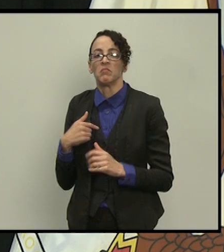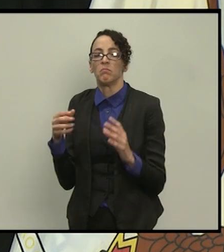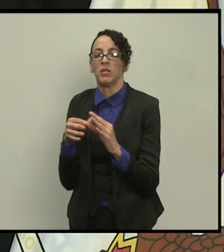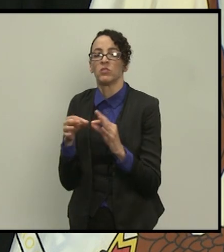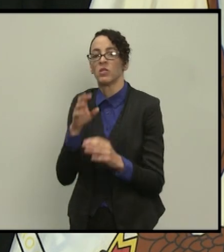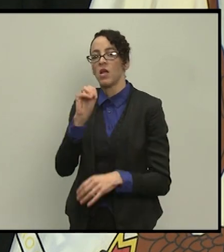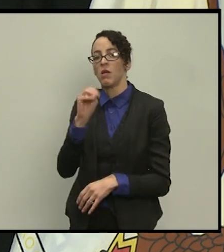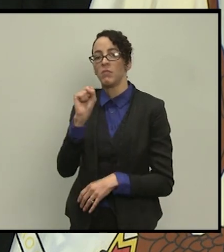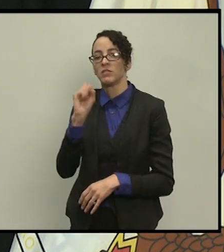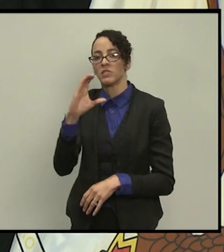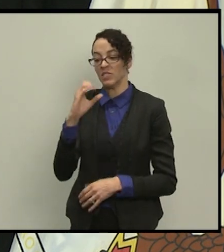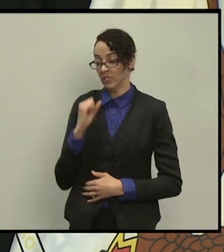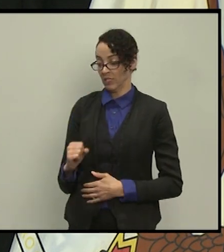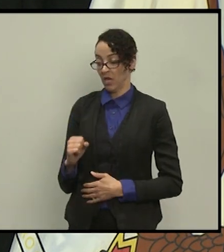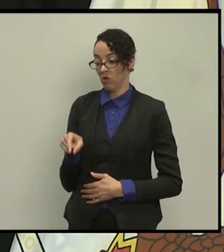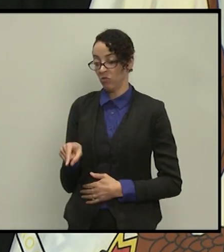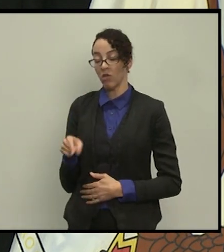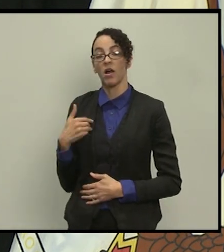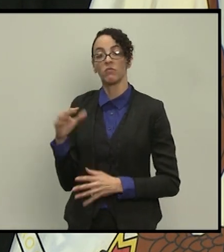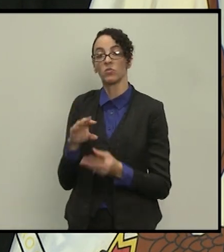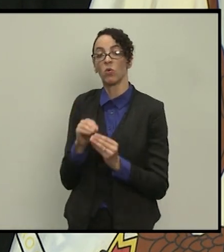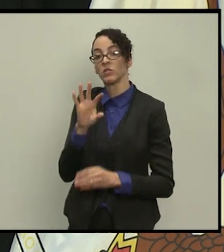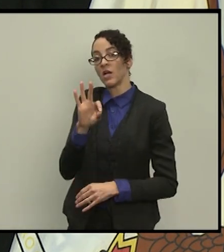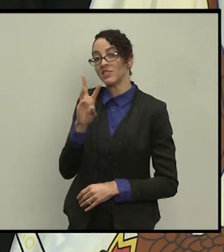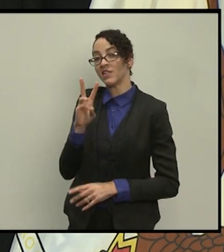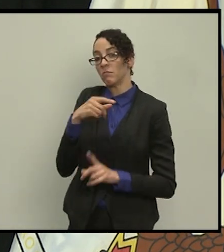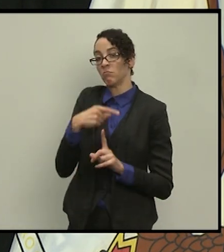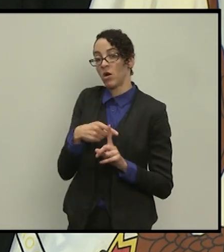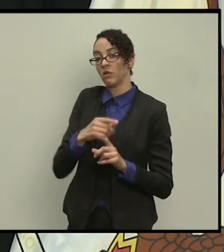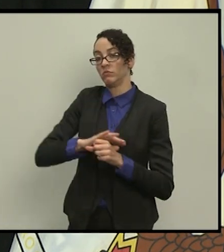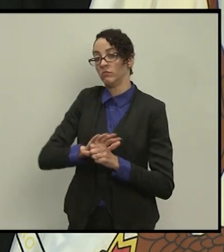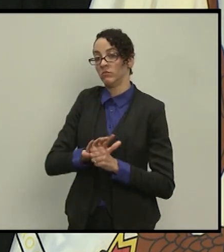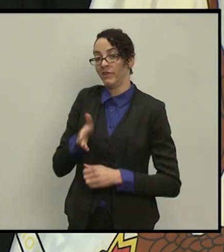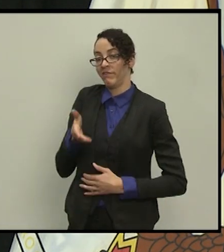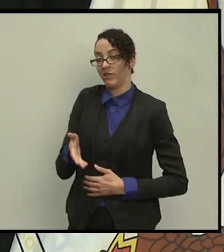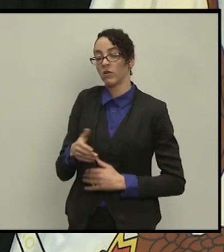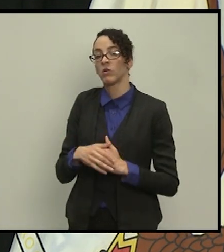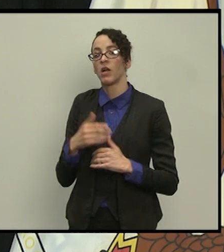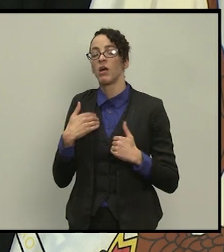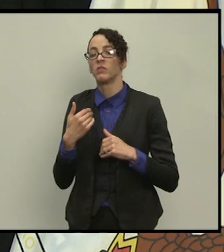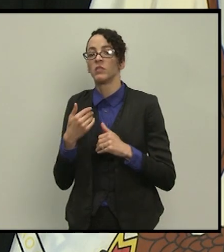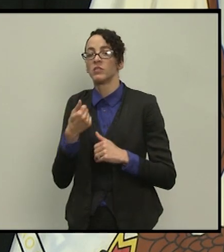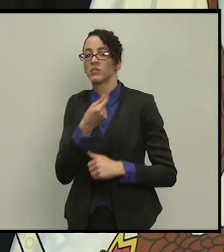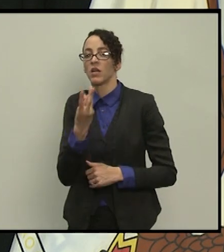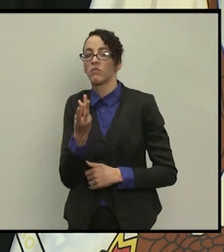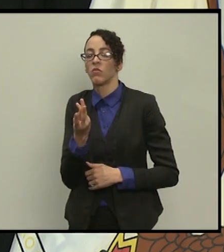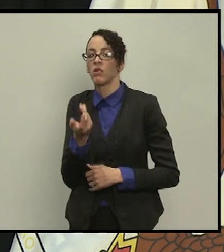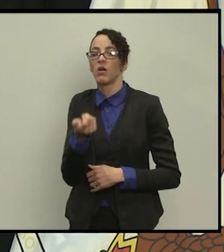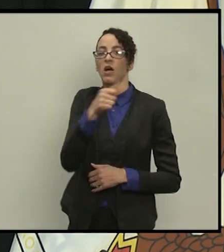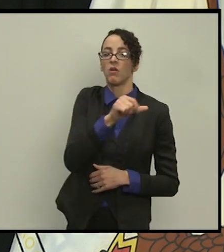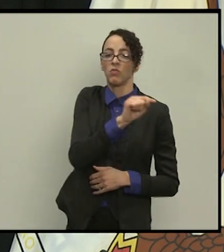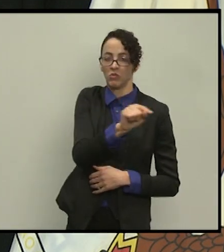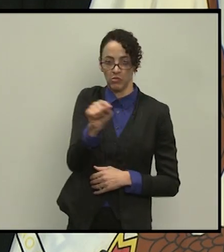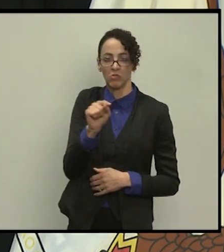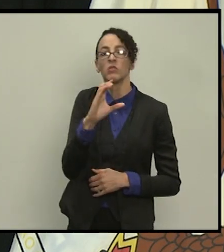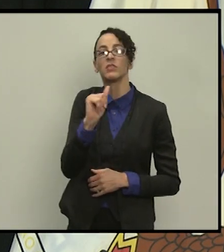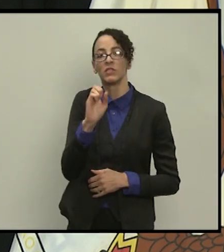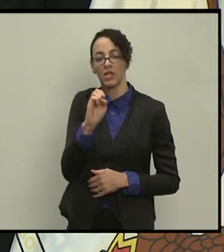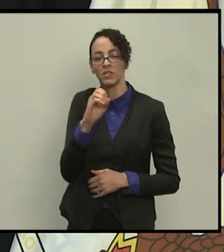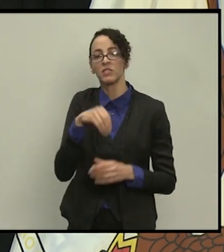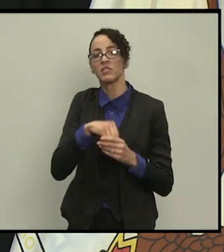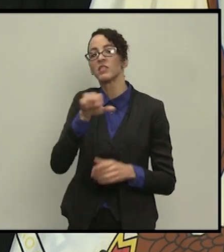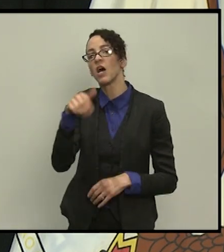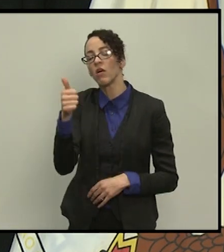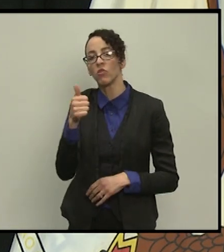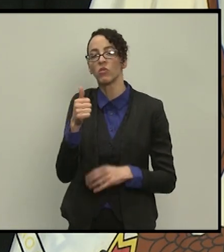96 positive cases there. We've had several additional cases in other shelters and